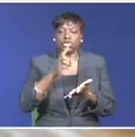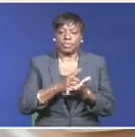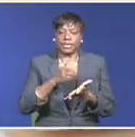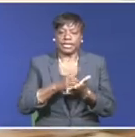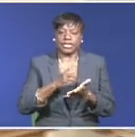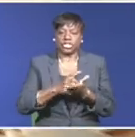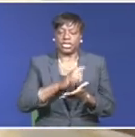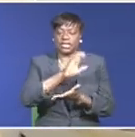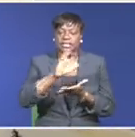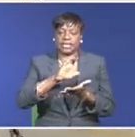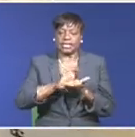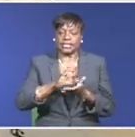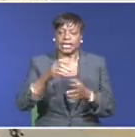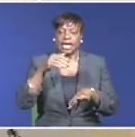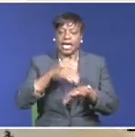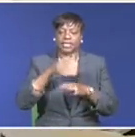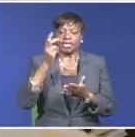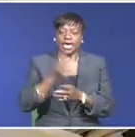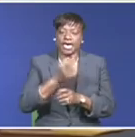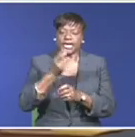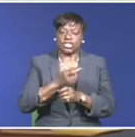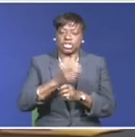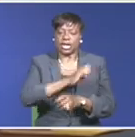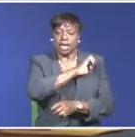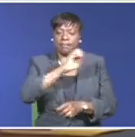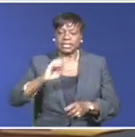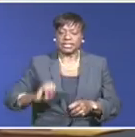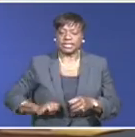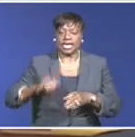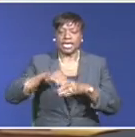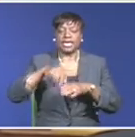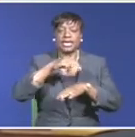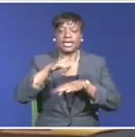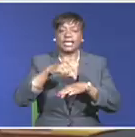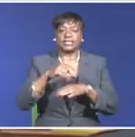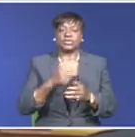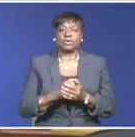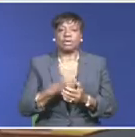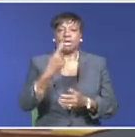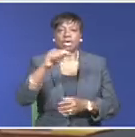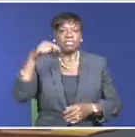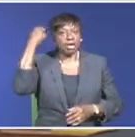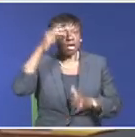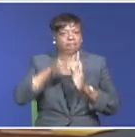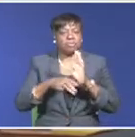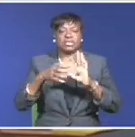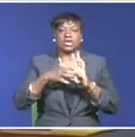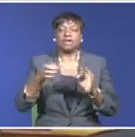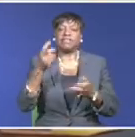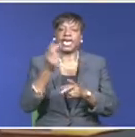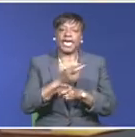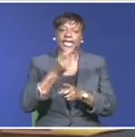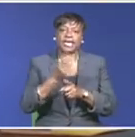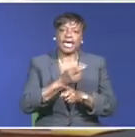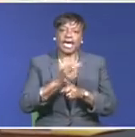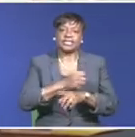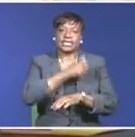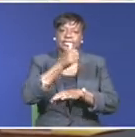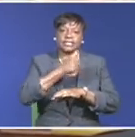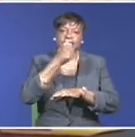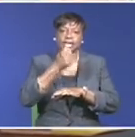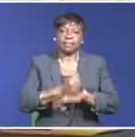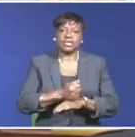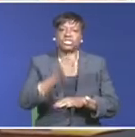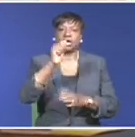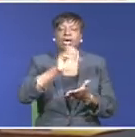center at the Haitian embassy here in Nassau. The government of Haiti has established this